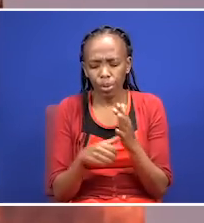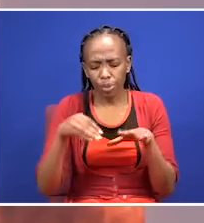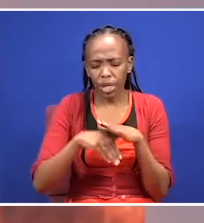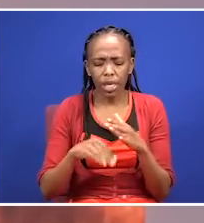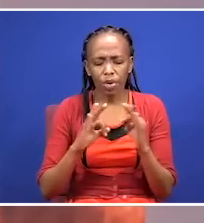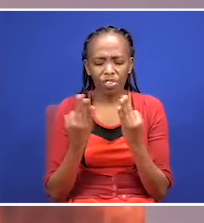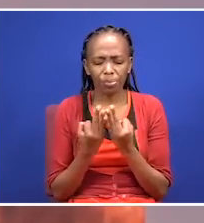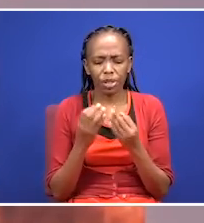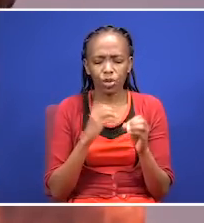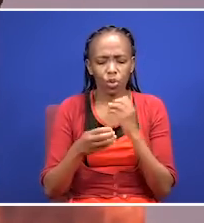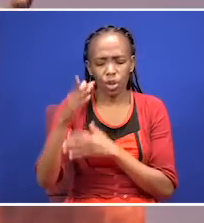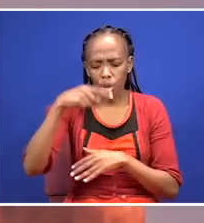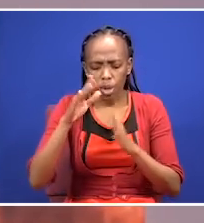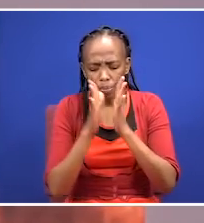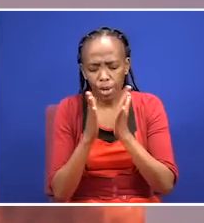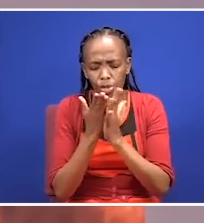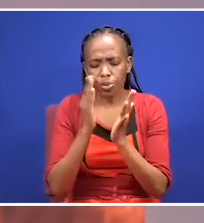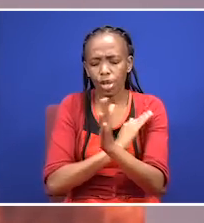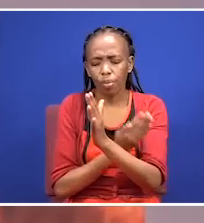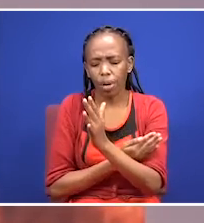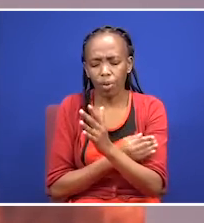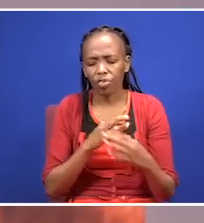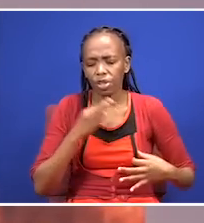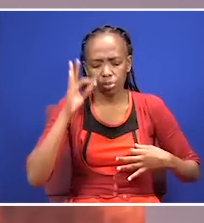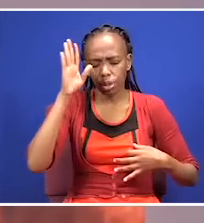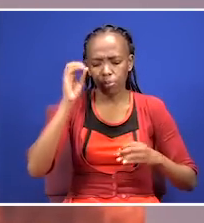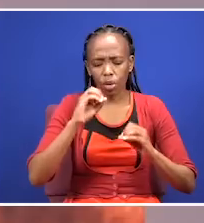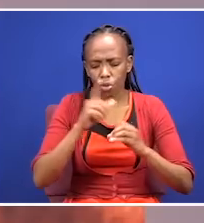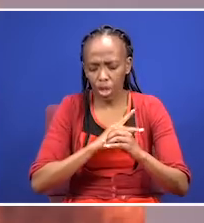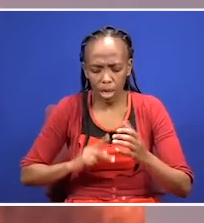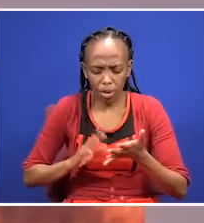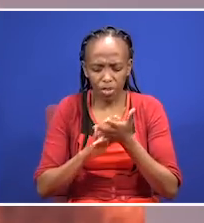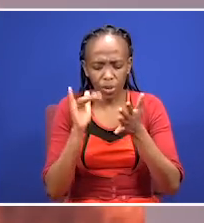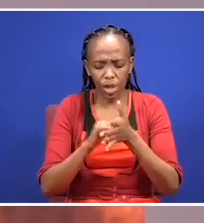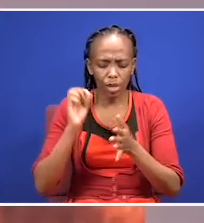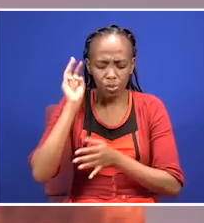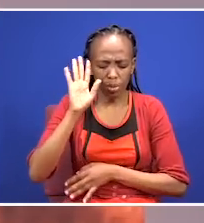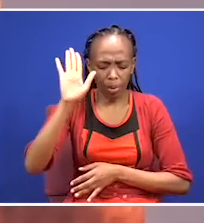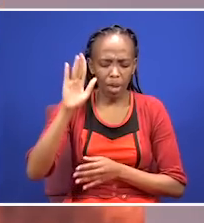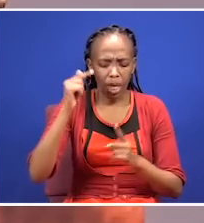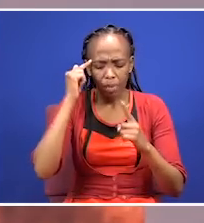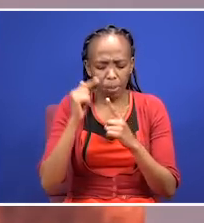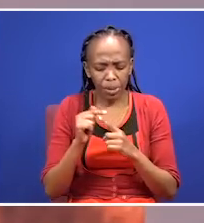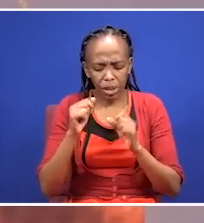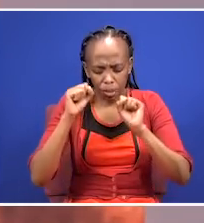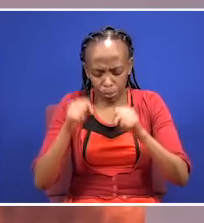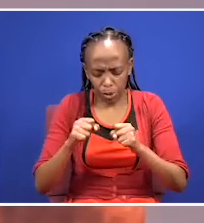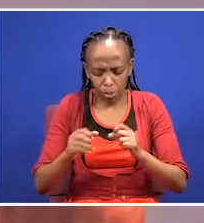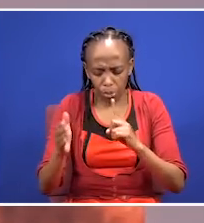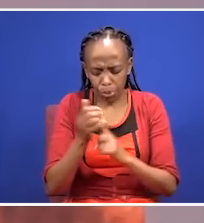families oh god we pray that through the power of your spirit or king of glory that your will and your purposes shall be